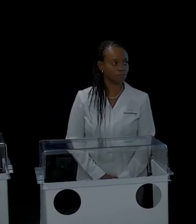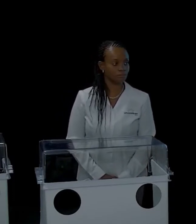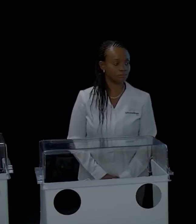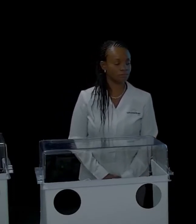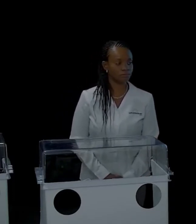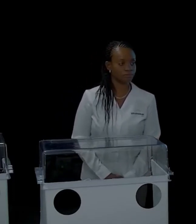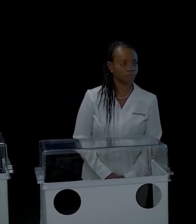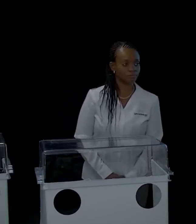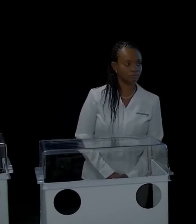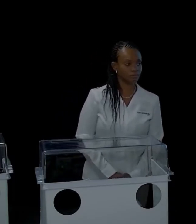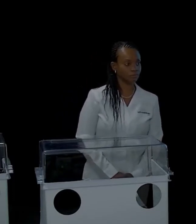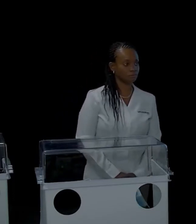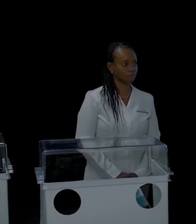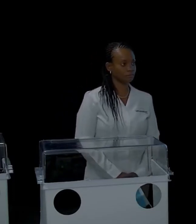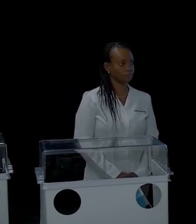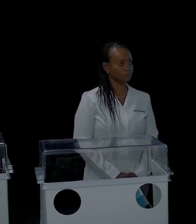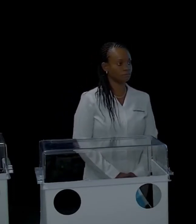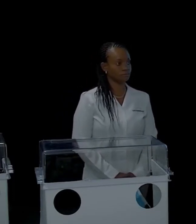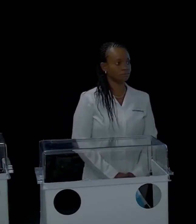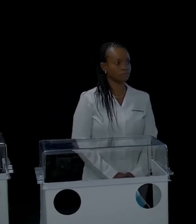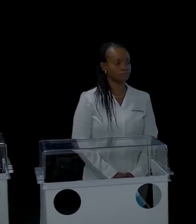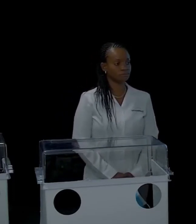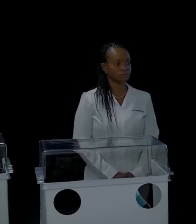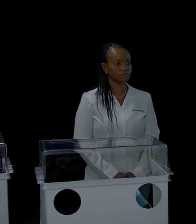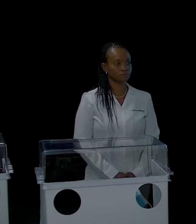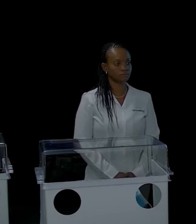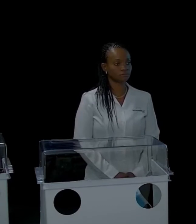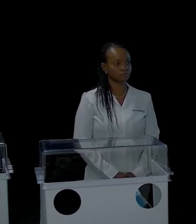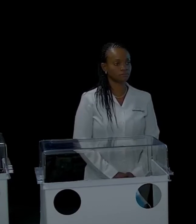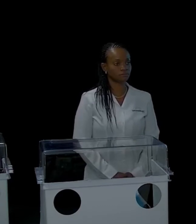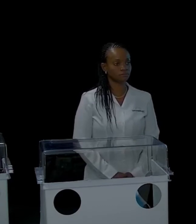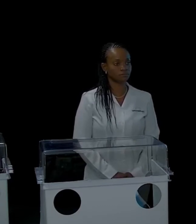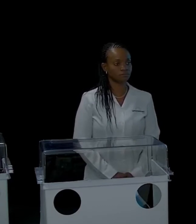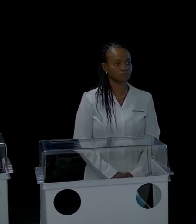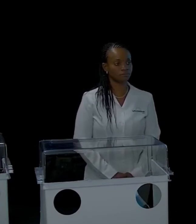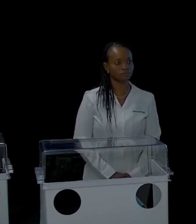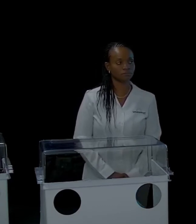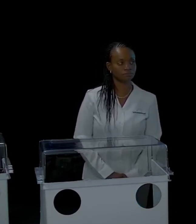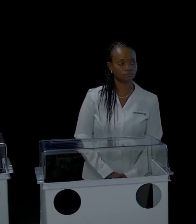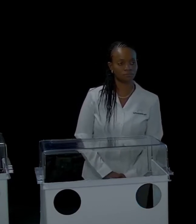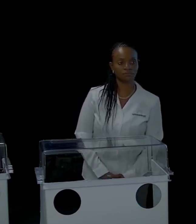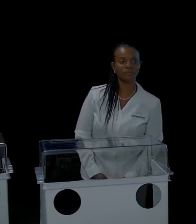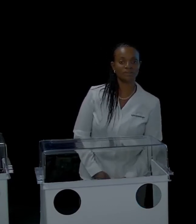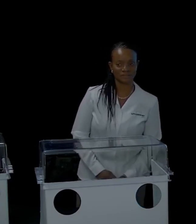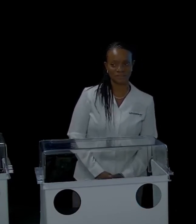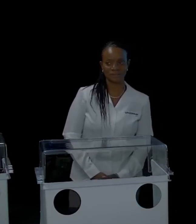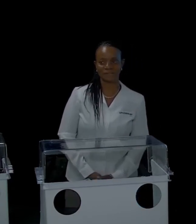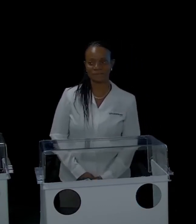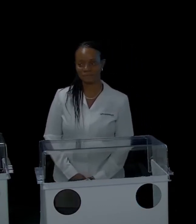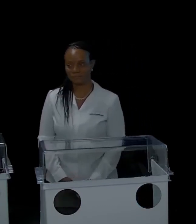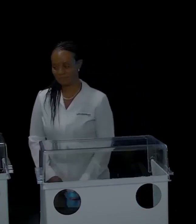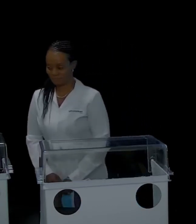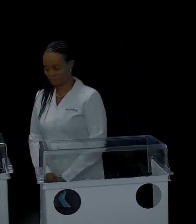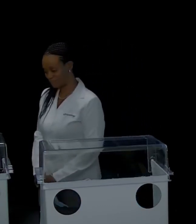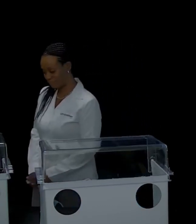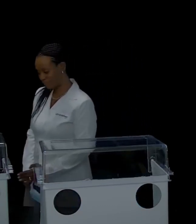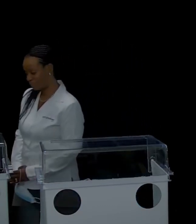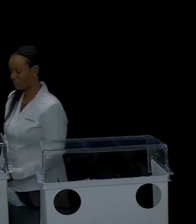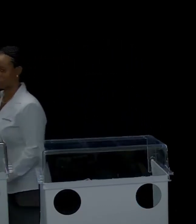So we thank you very much for this significant donation that would save the lives of our healthcare workers. I thank you.